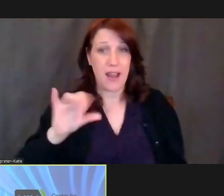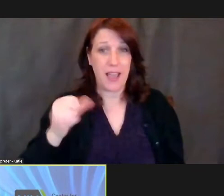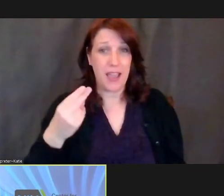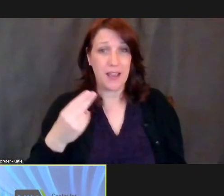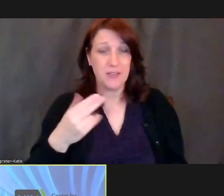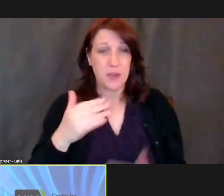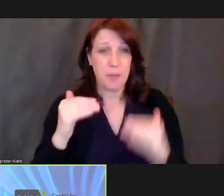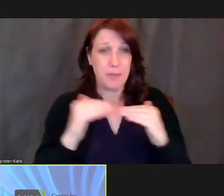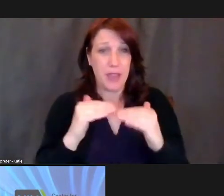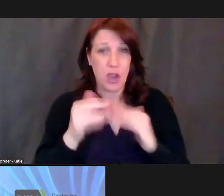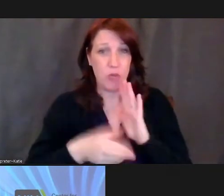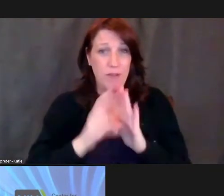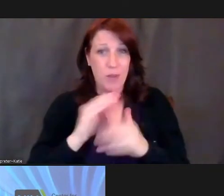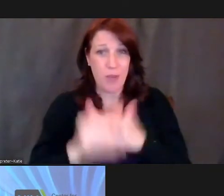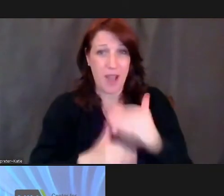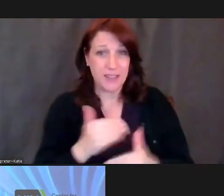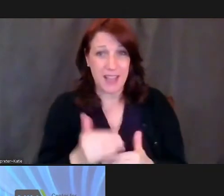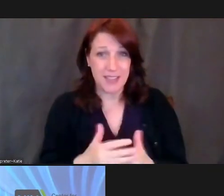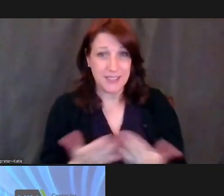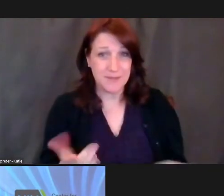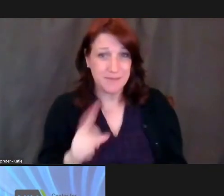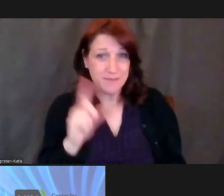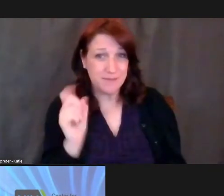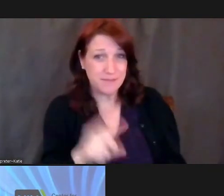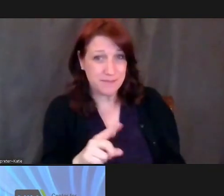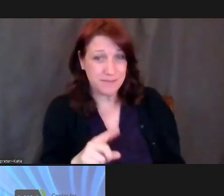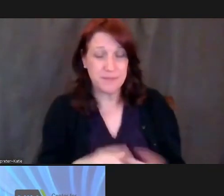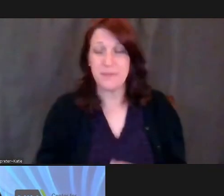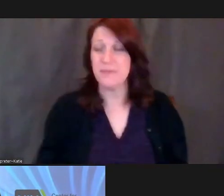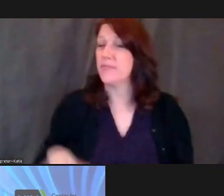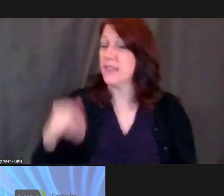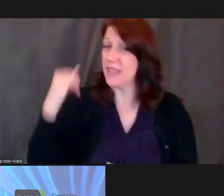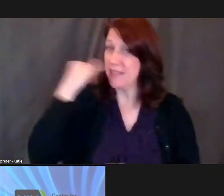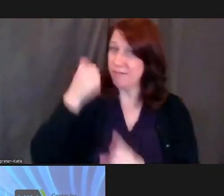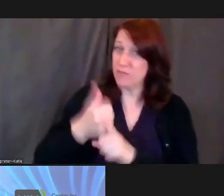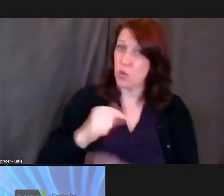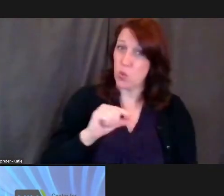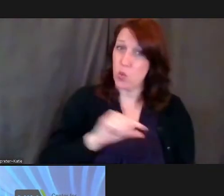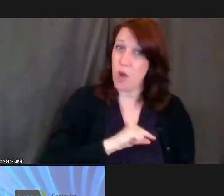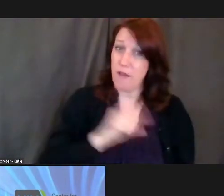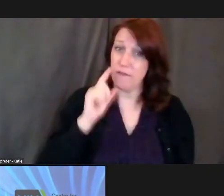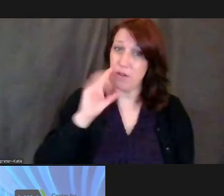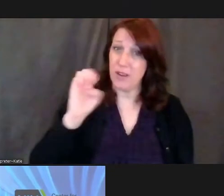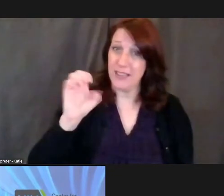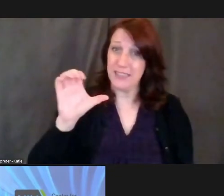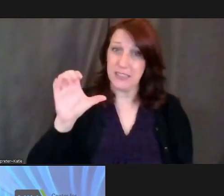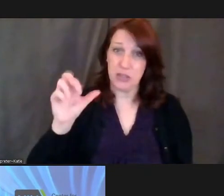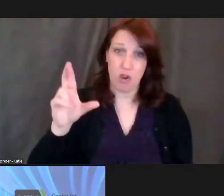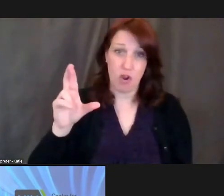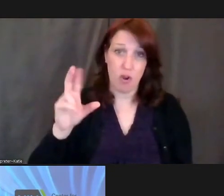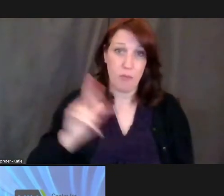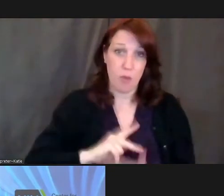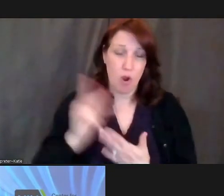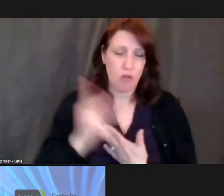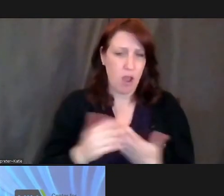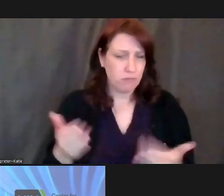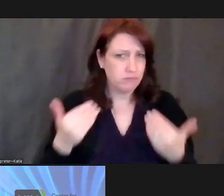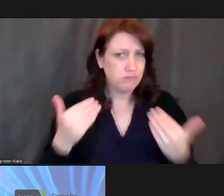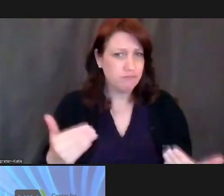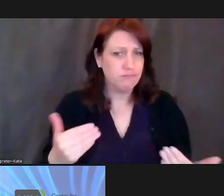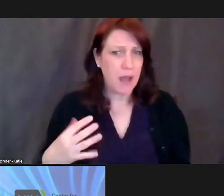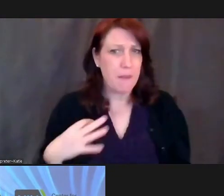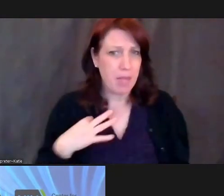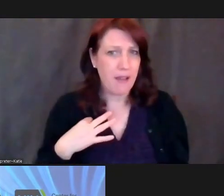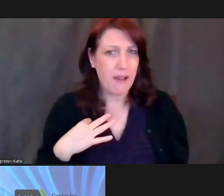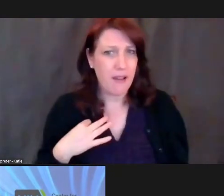process? So that is going to be, if you qualify for the ECR program, we would love you to apply for that and get into